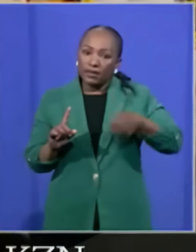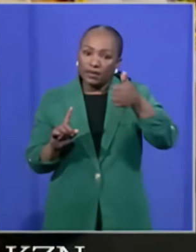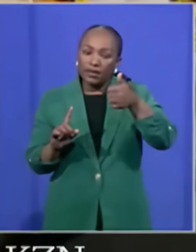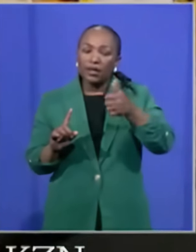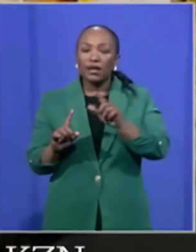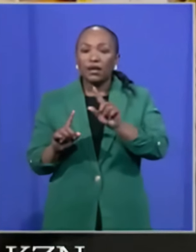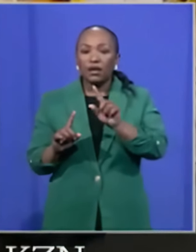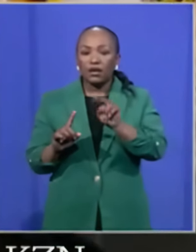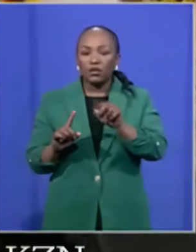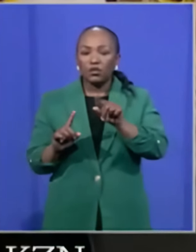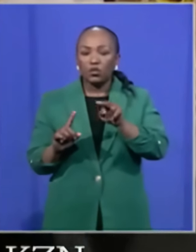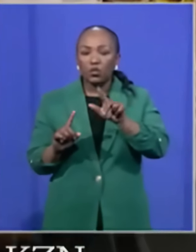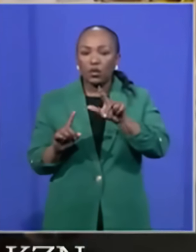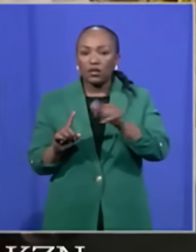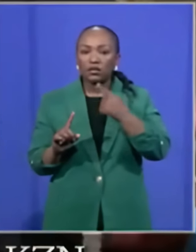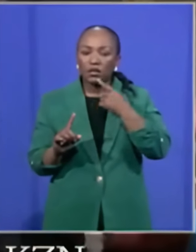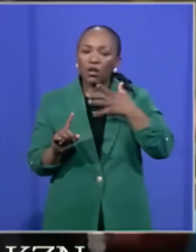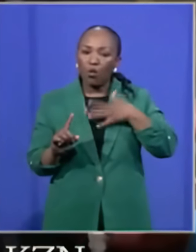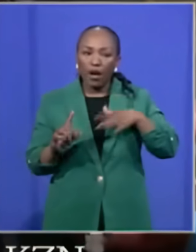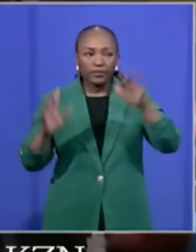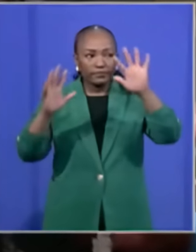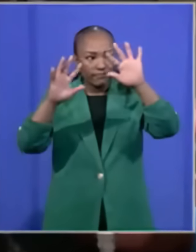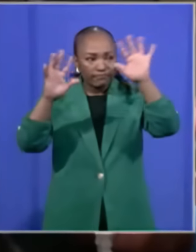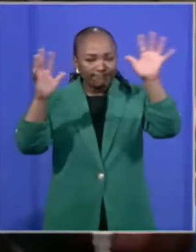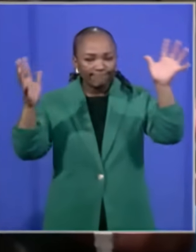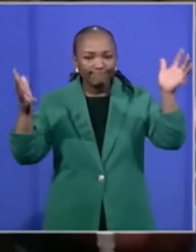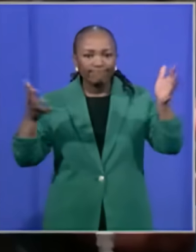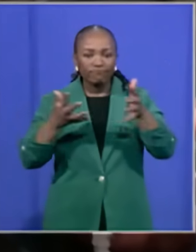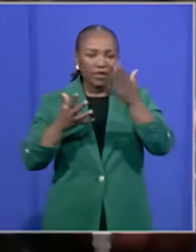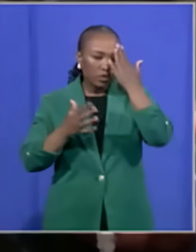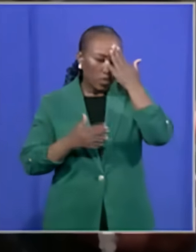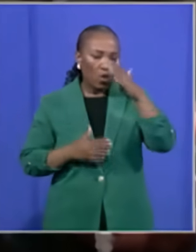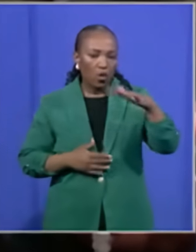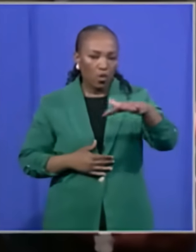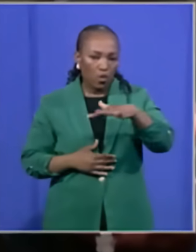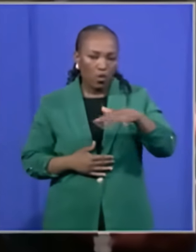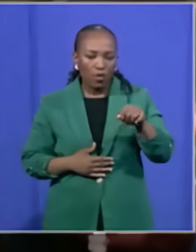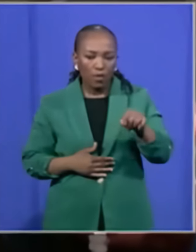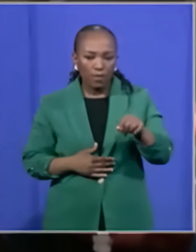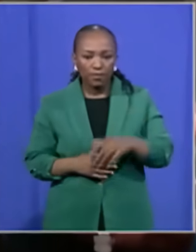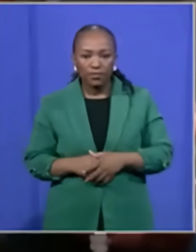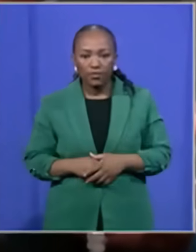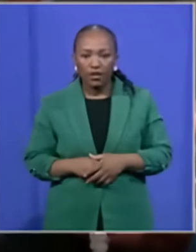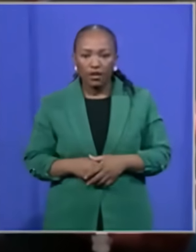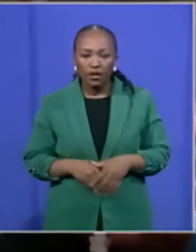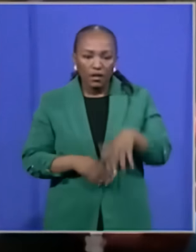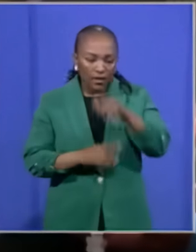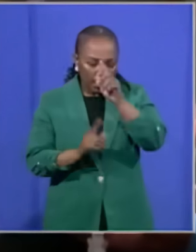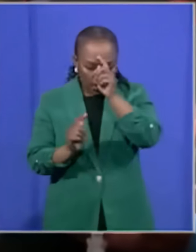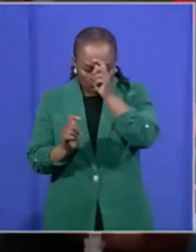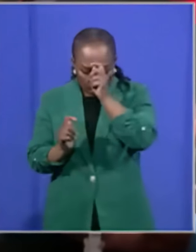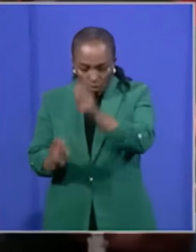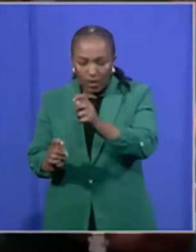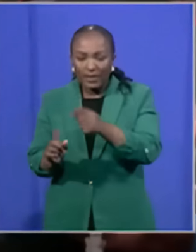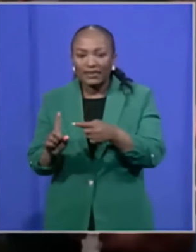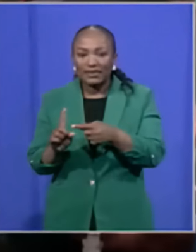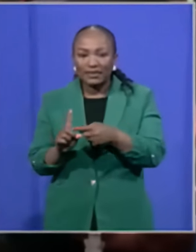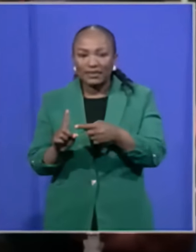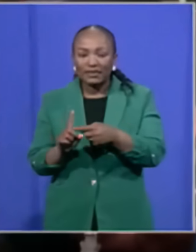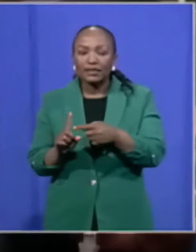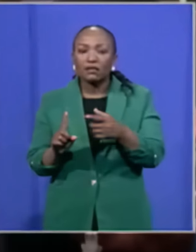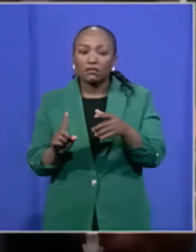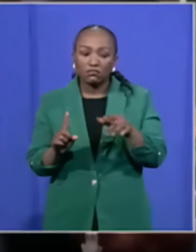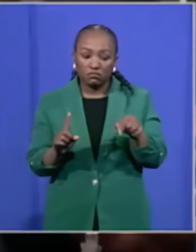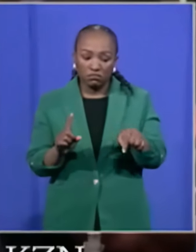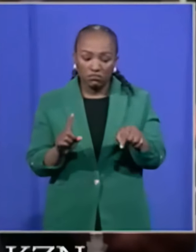tsebahale le mose ho mawatle. He was recognized and honored not only by South Africa